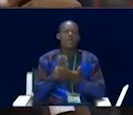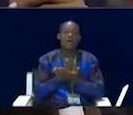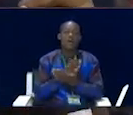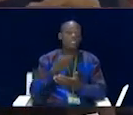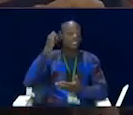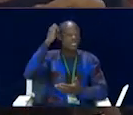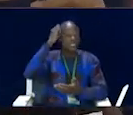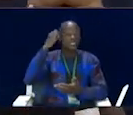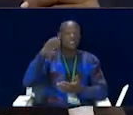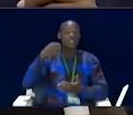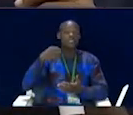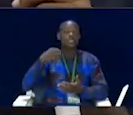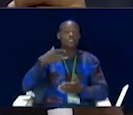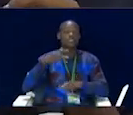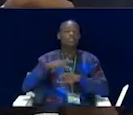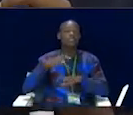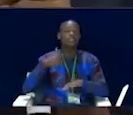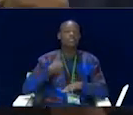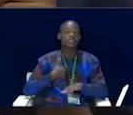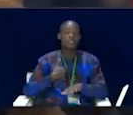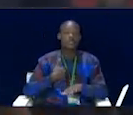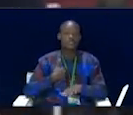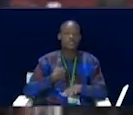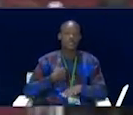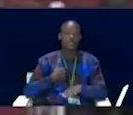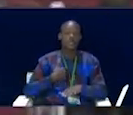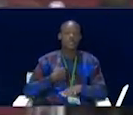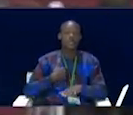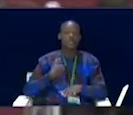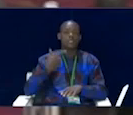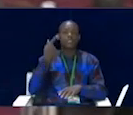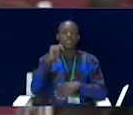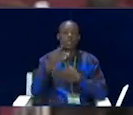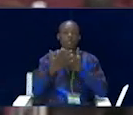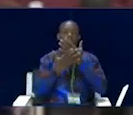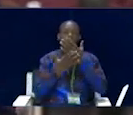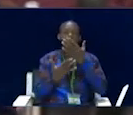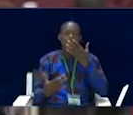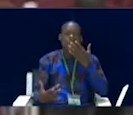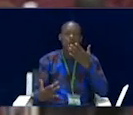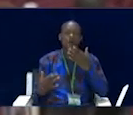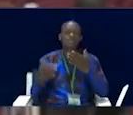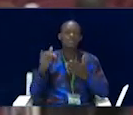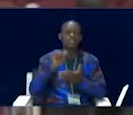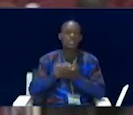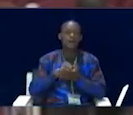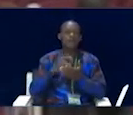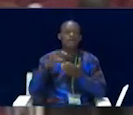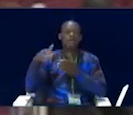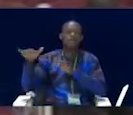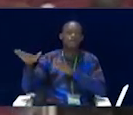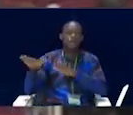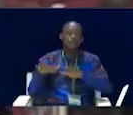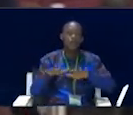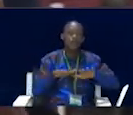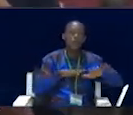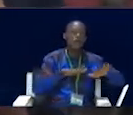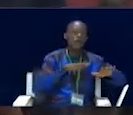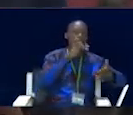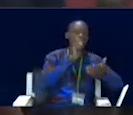Oh, he touched me. The blood that flows that healed